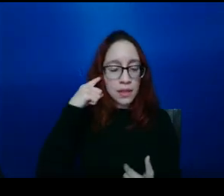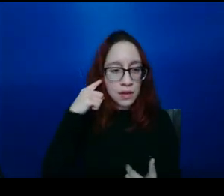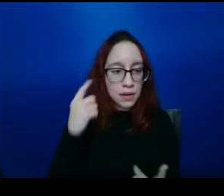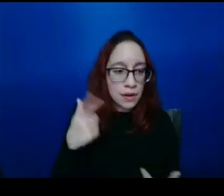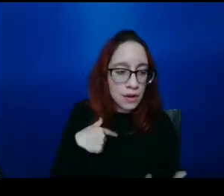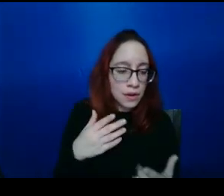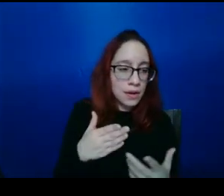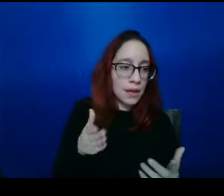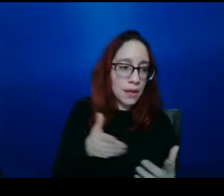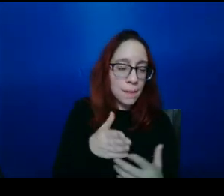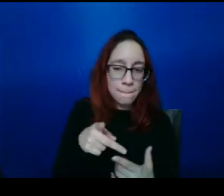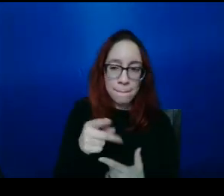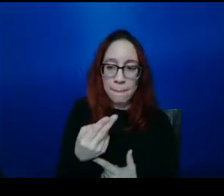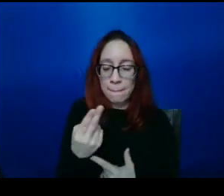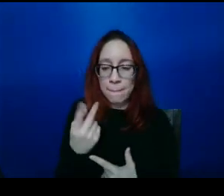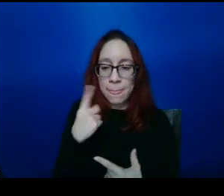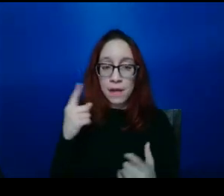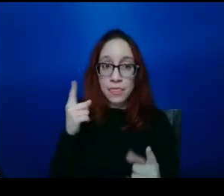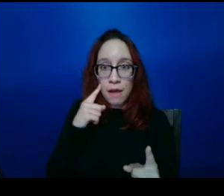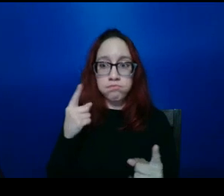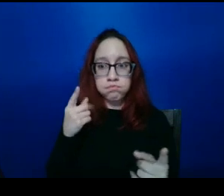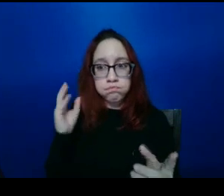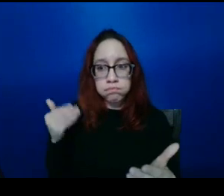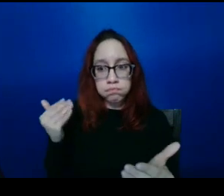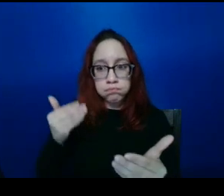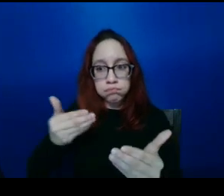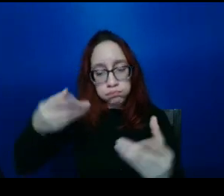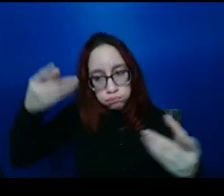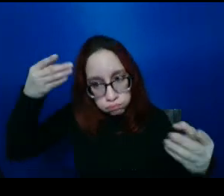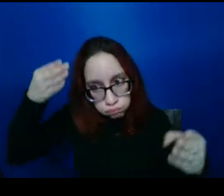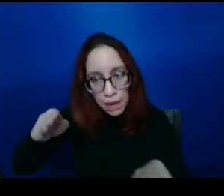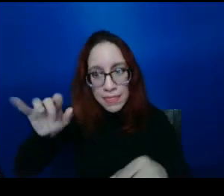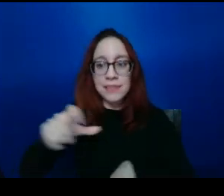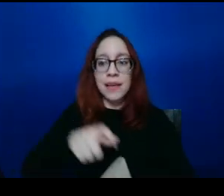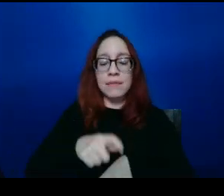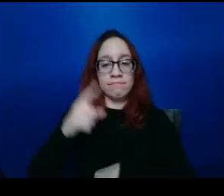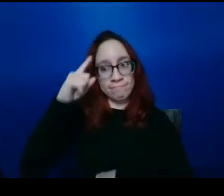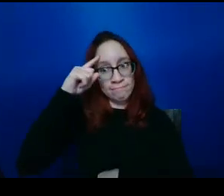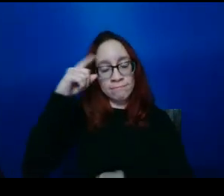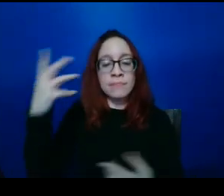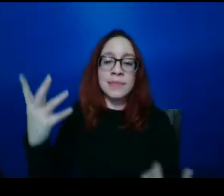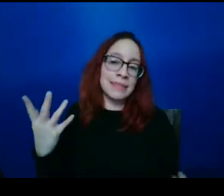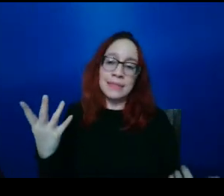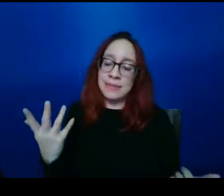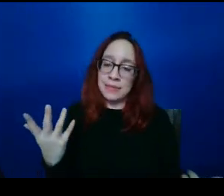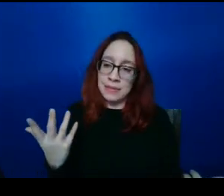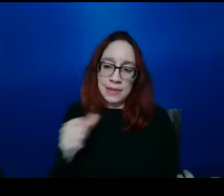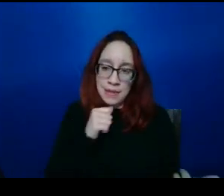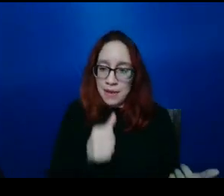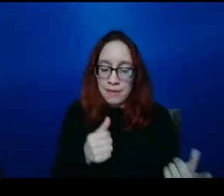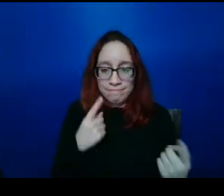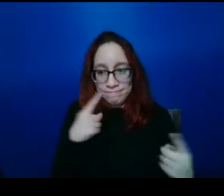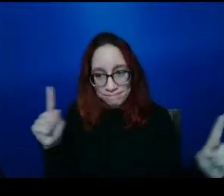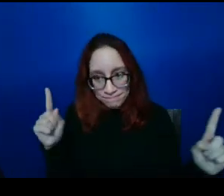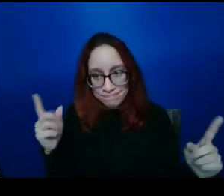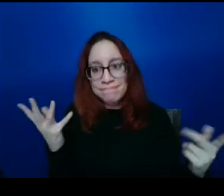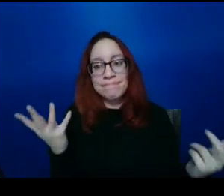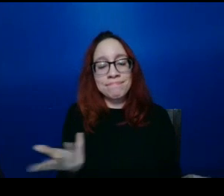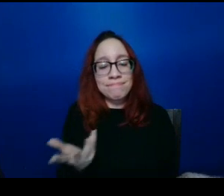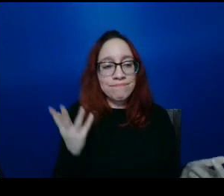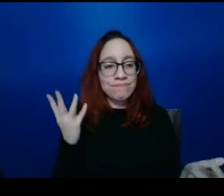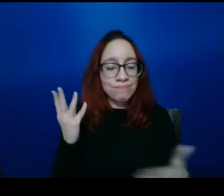on a path towards settling this litigation at that time, but that was not to be. We had to